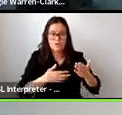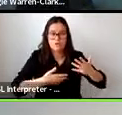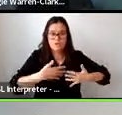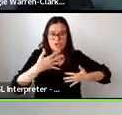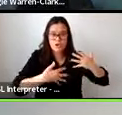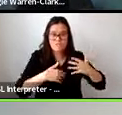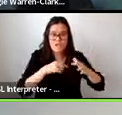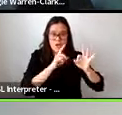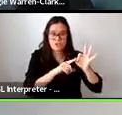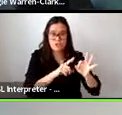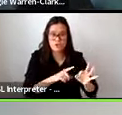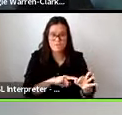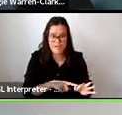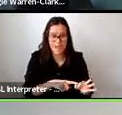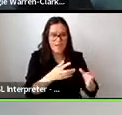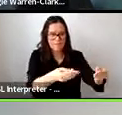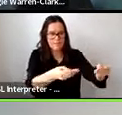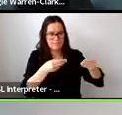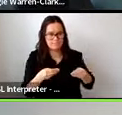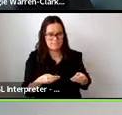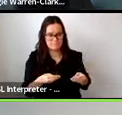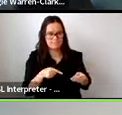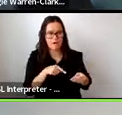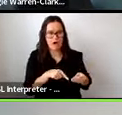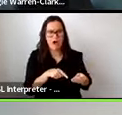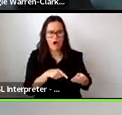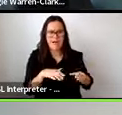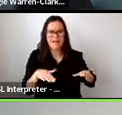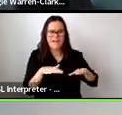so much of what was required for the Act.